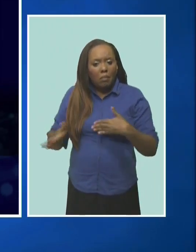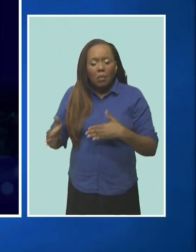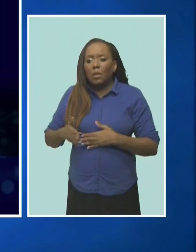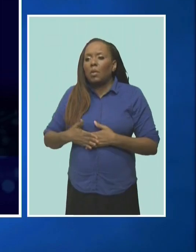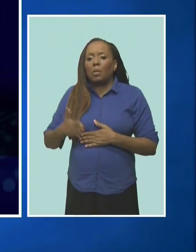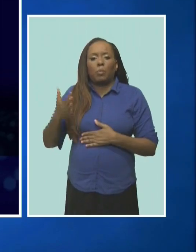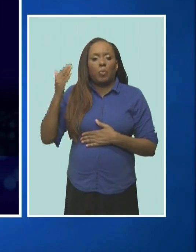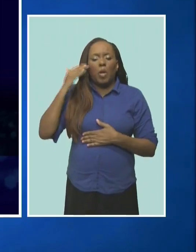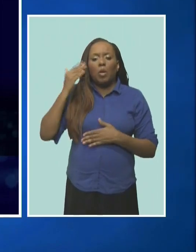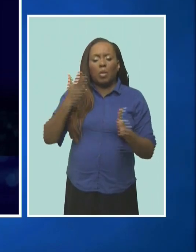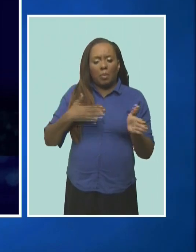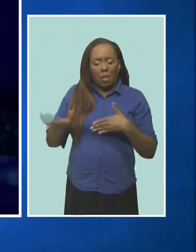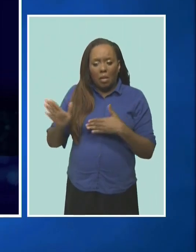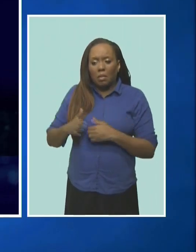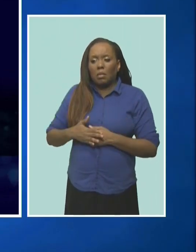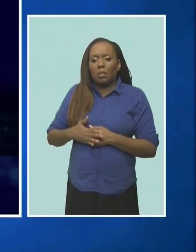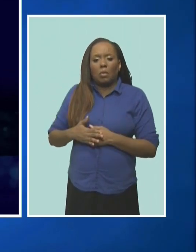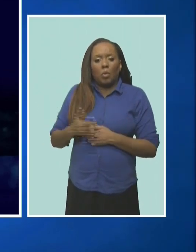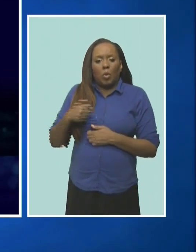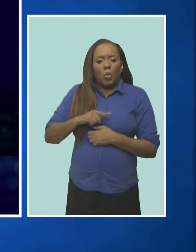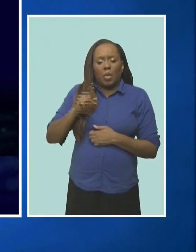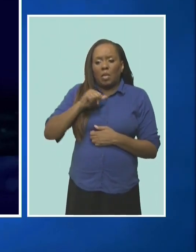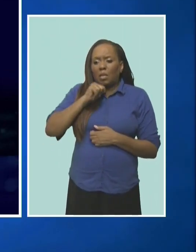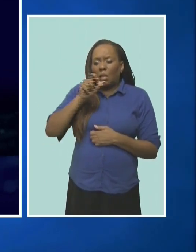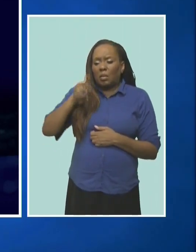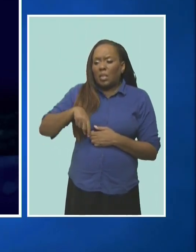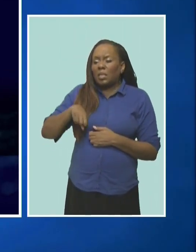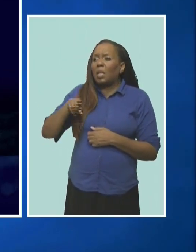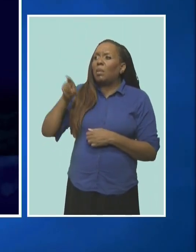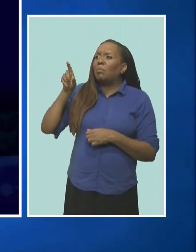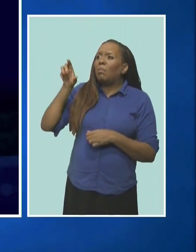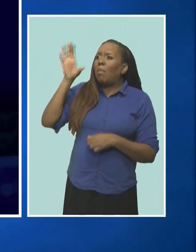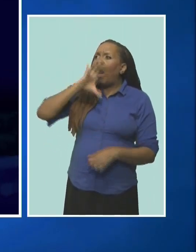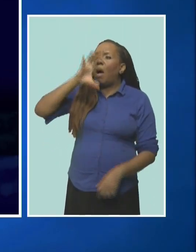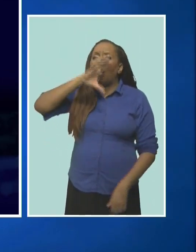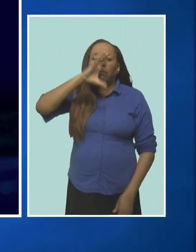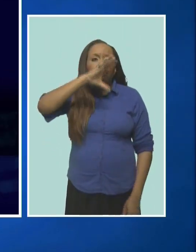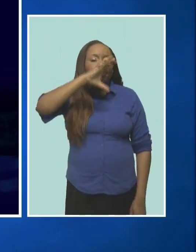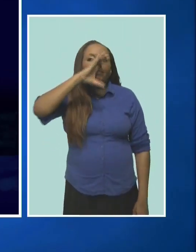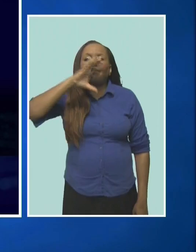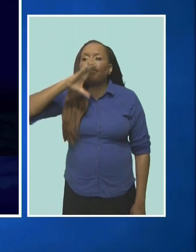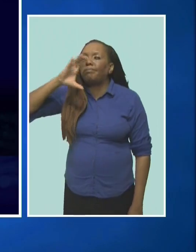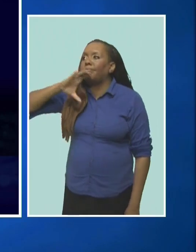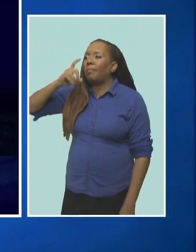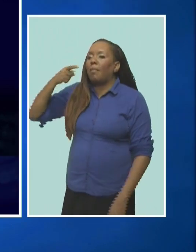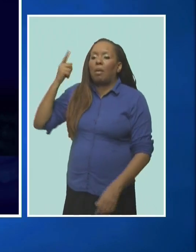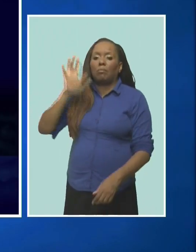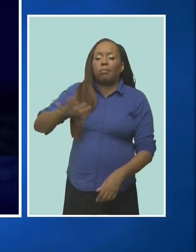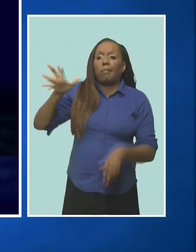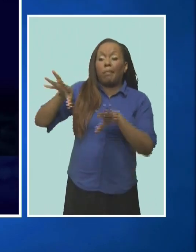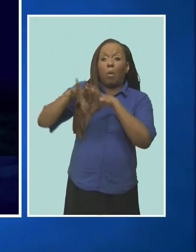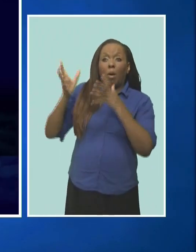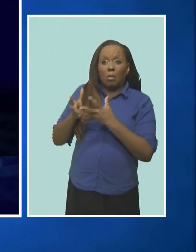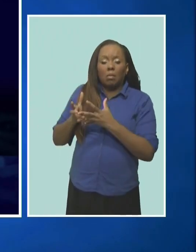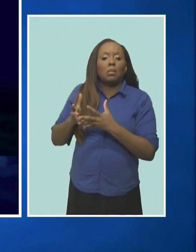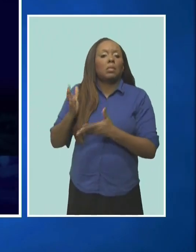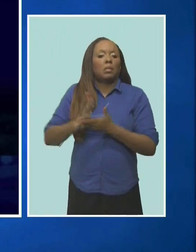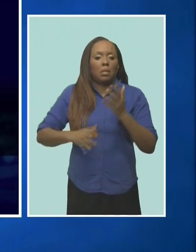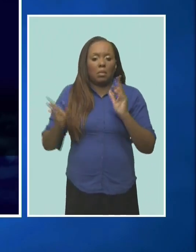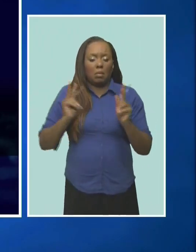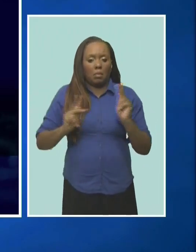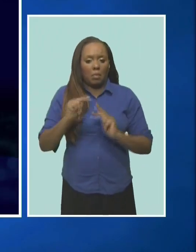ABC, we are now looking around the world to see what is the latest technology for people who do these things, because they probably don't have